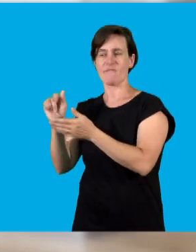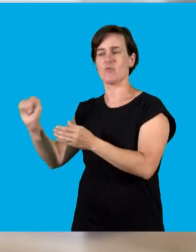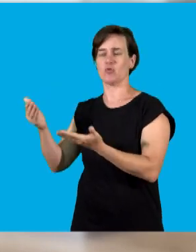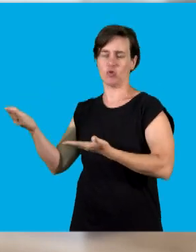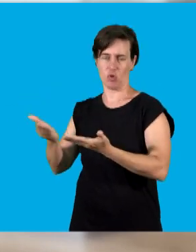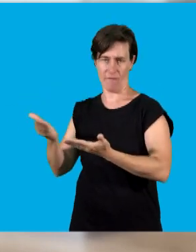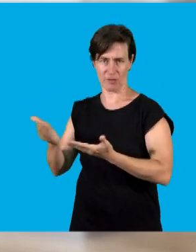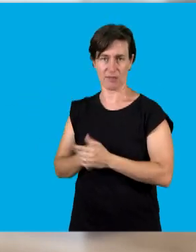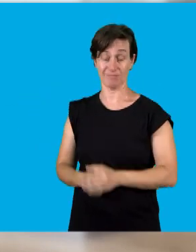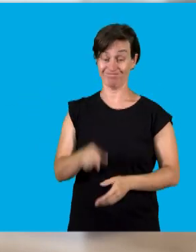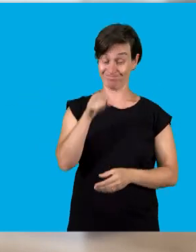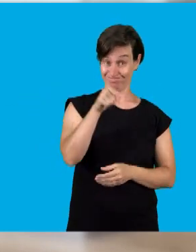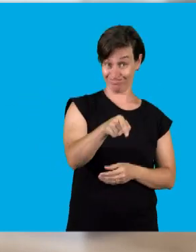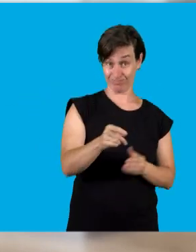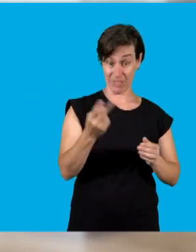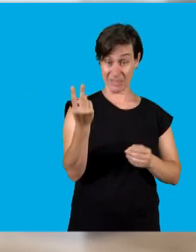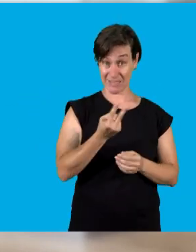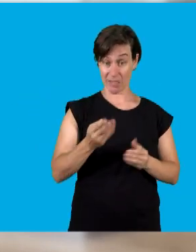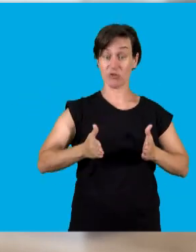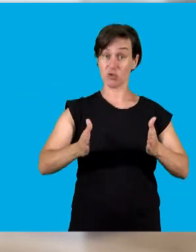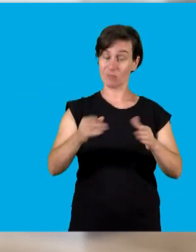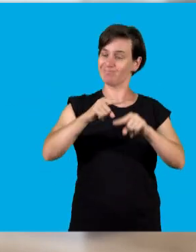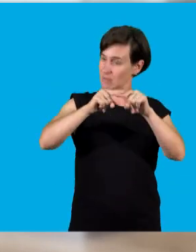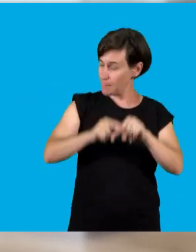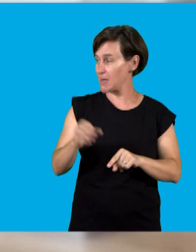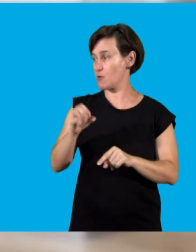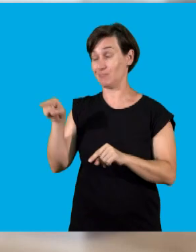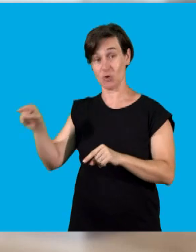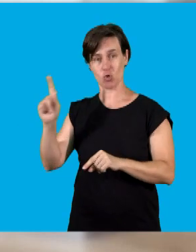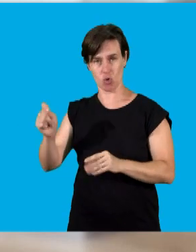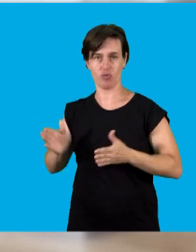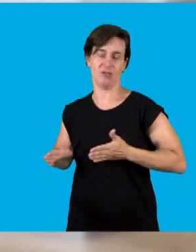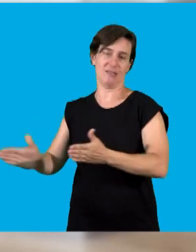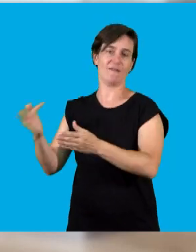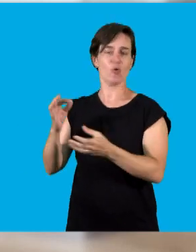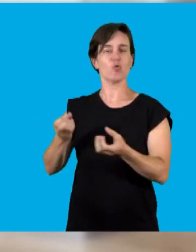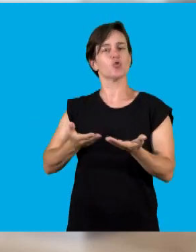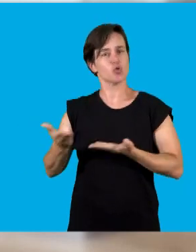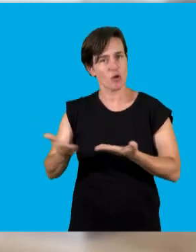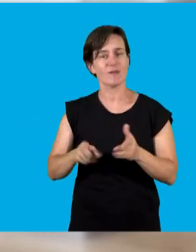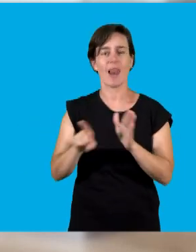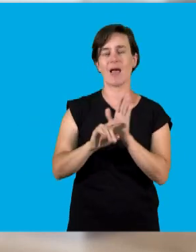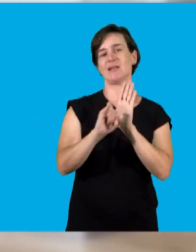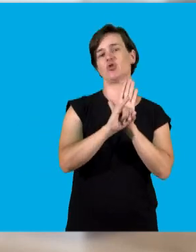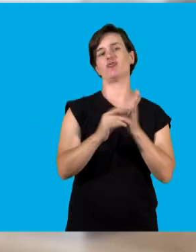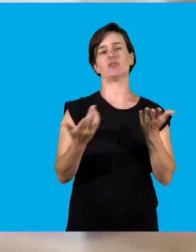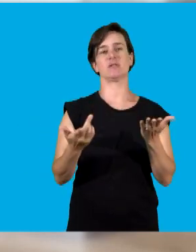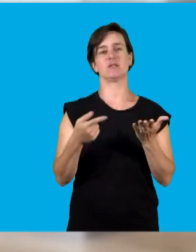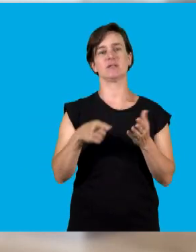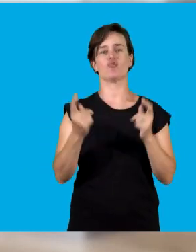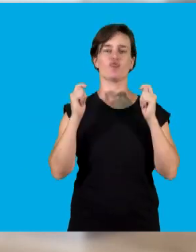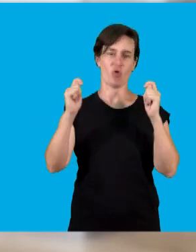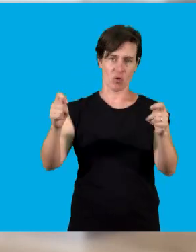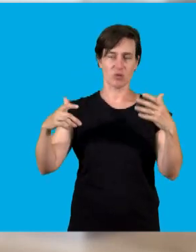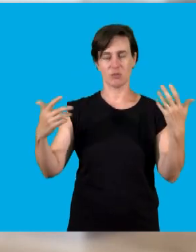sector. And also, the secondary sector also relies on the tertiary sector for services such as